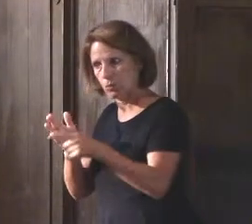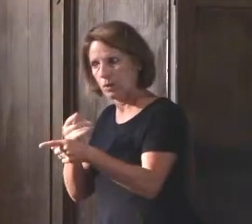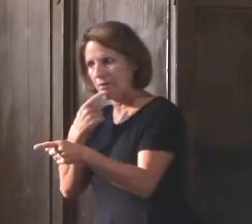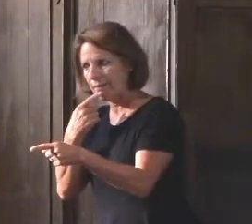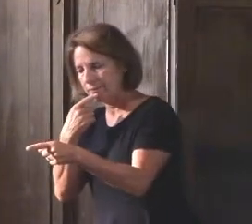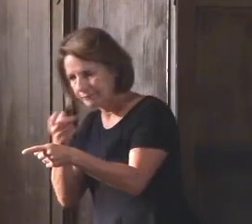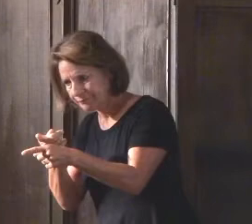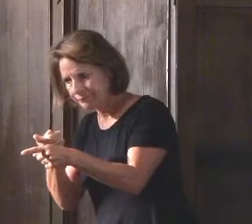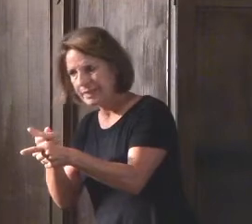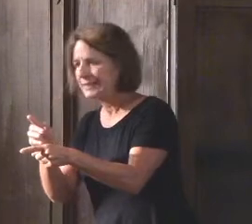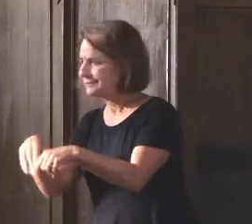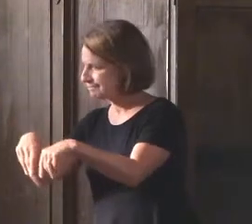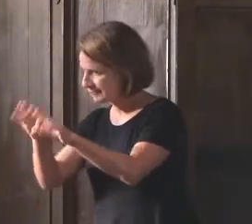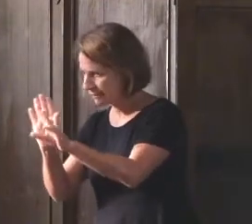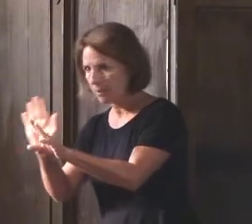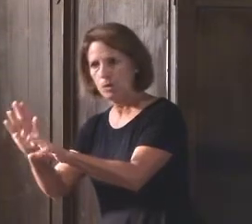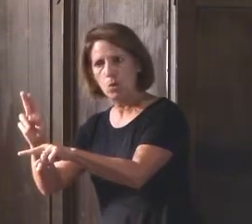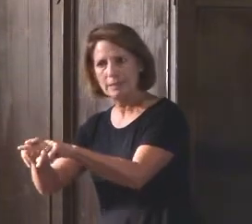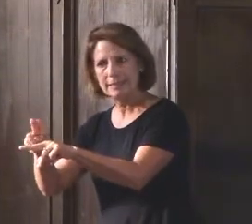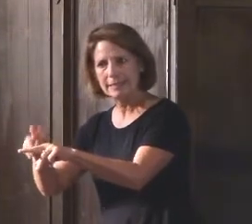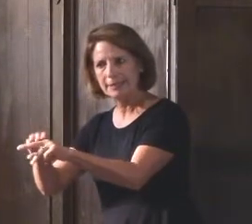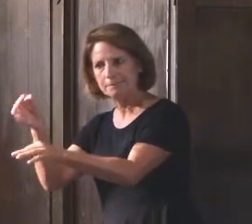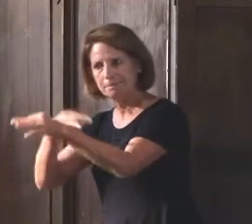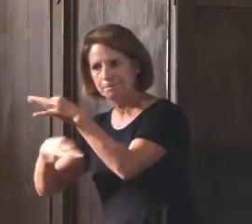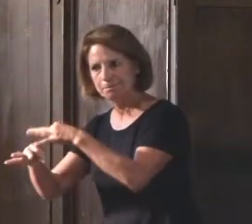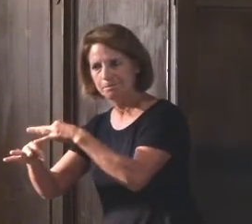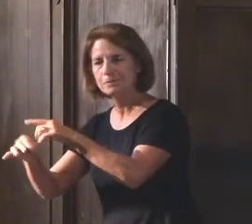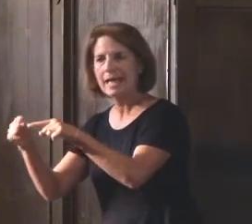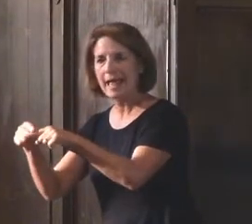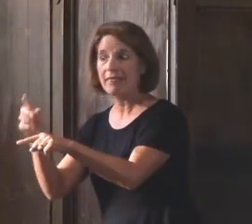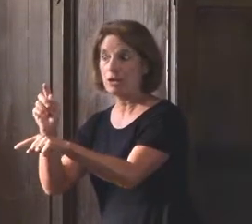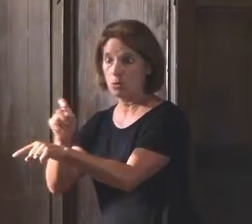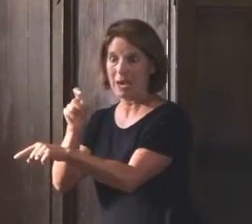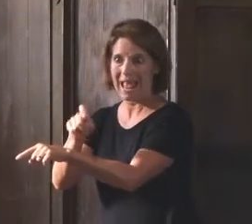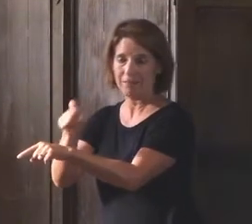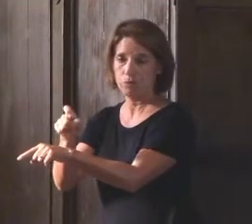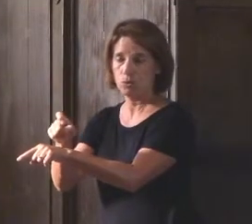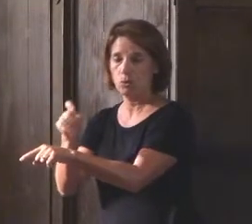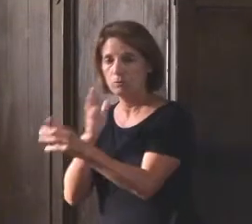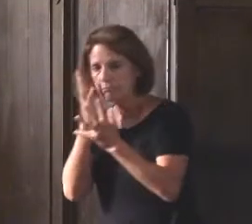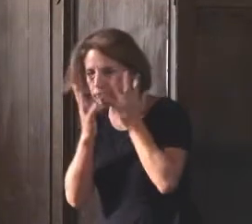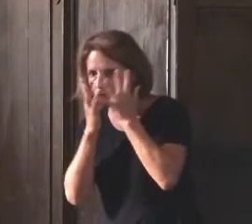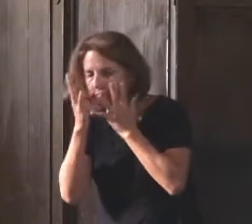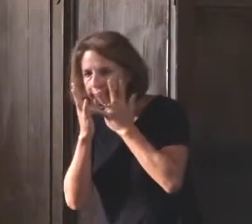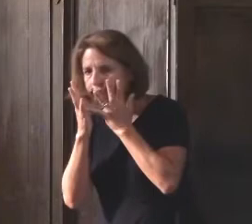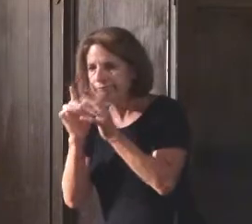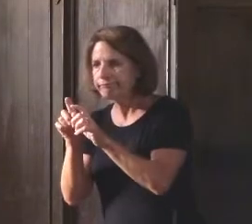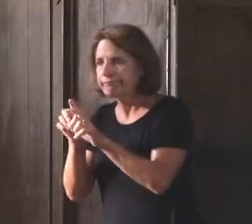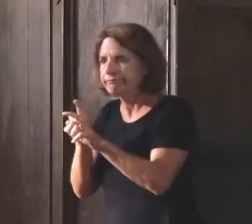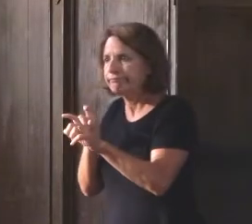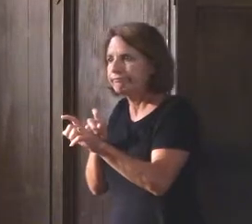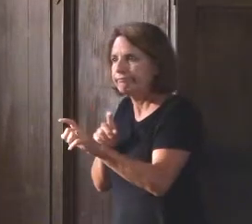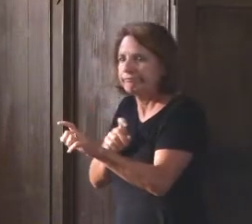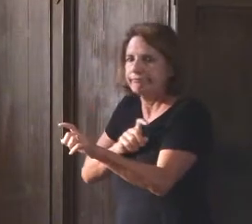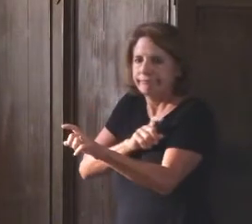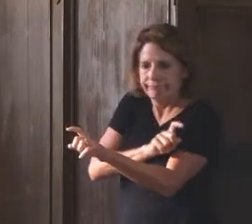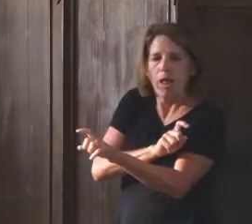say, give your place to this guest. And then you would proceed with embarrassment to take the lowest